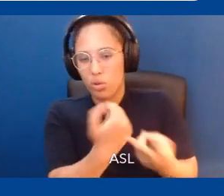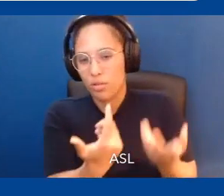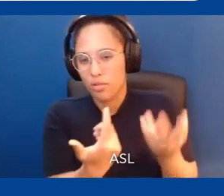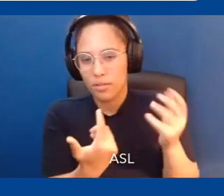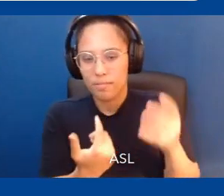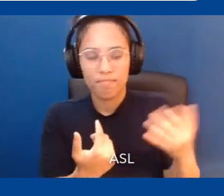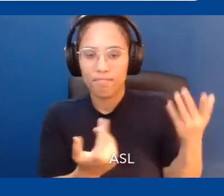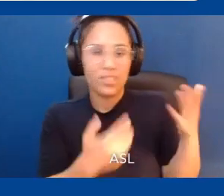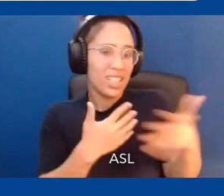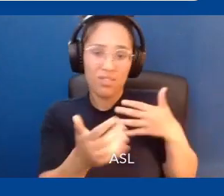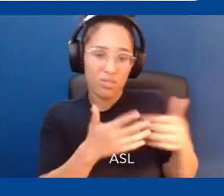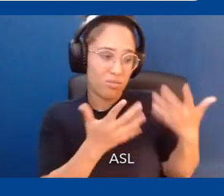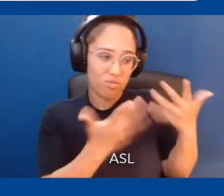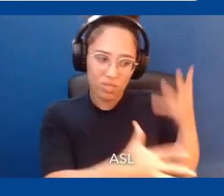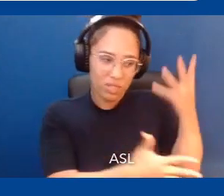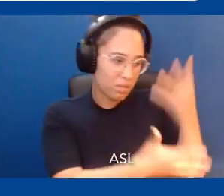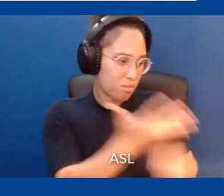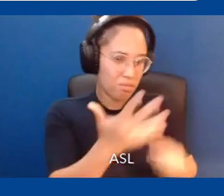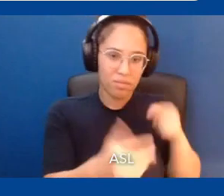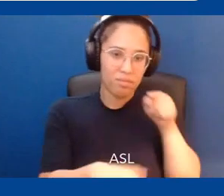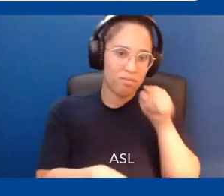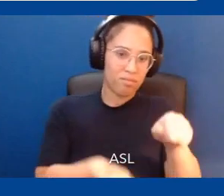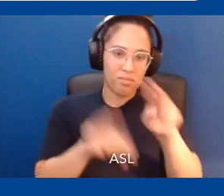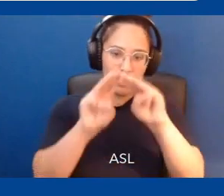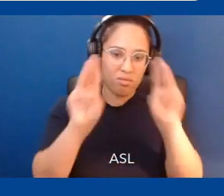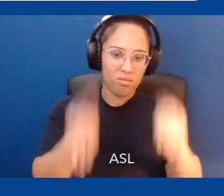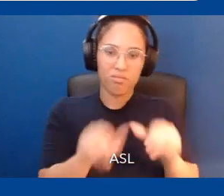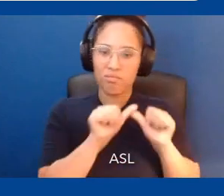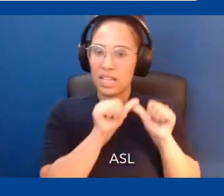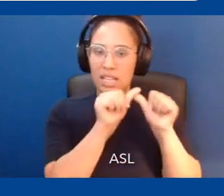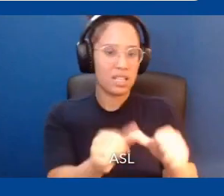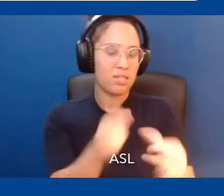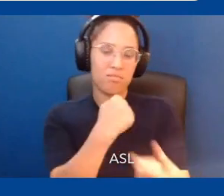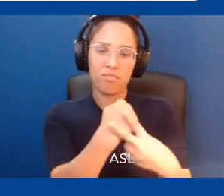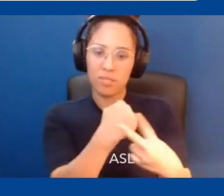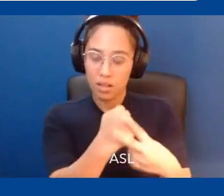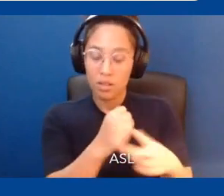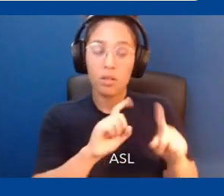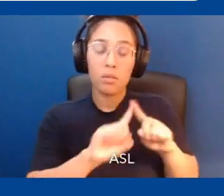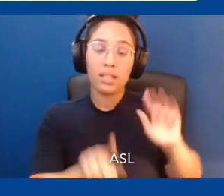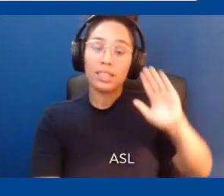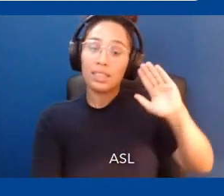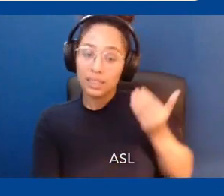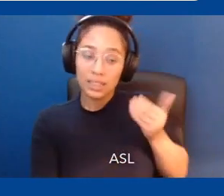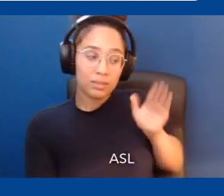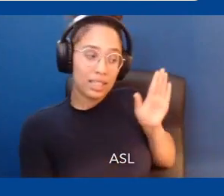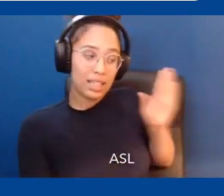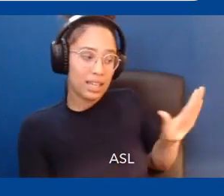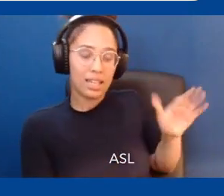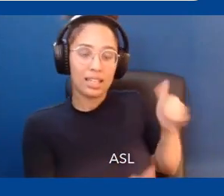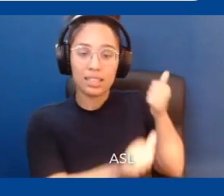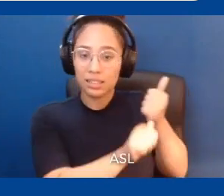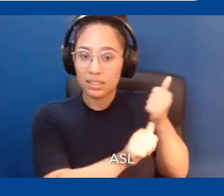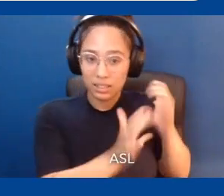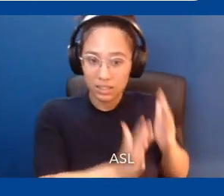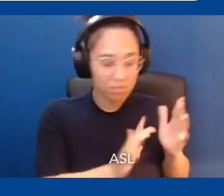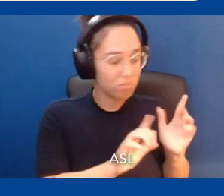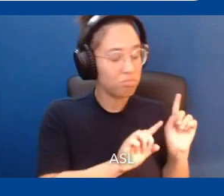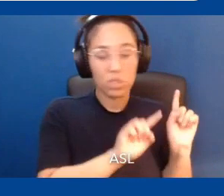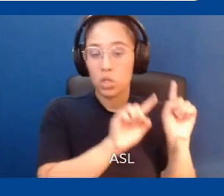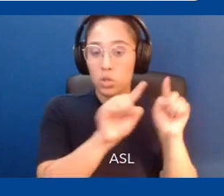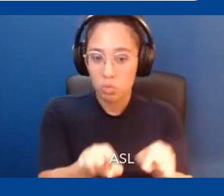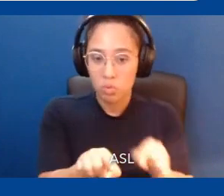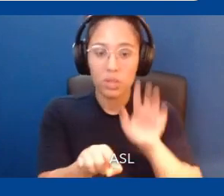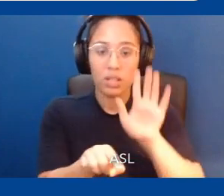gone. And so they kind of would just go in and out. And it seemed like his assistant had just kind of gone in, copied all of the archive off of CDs, which